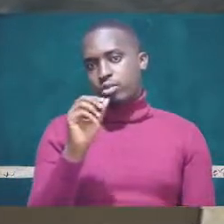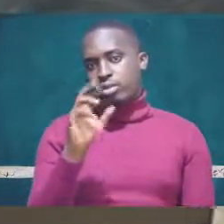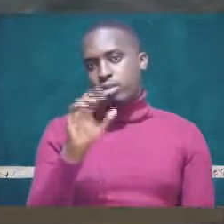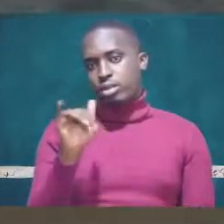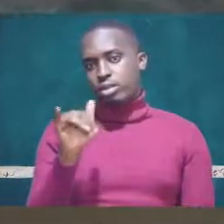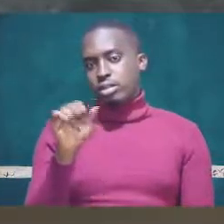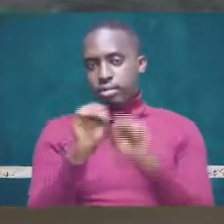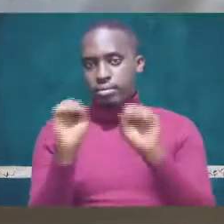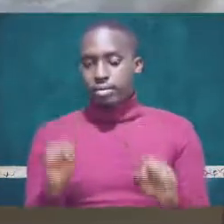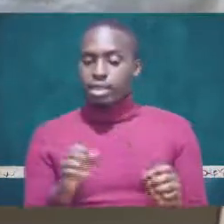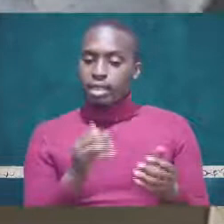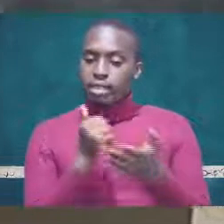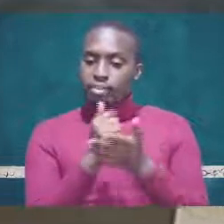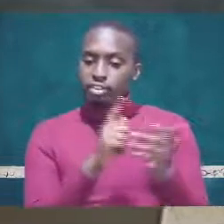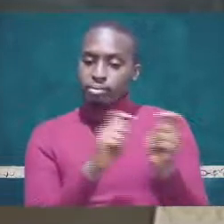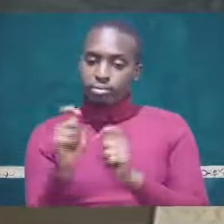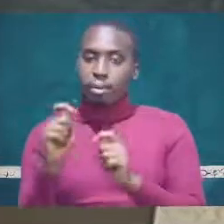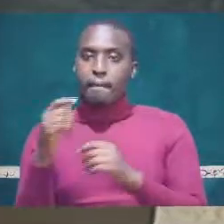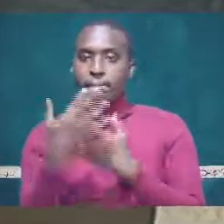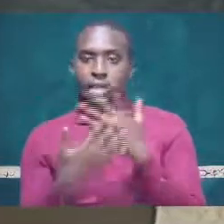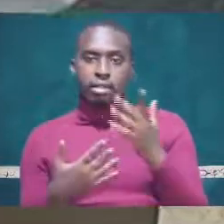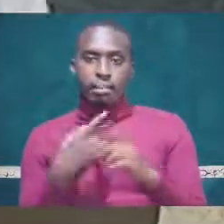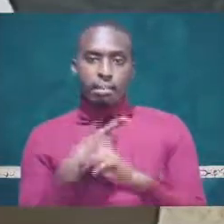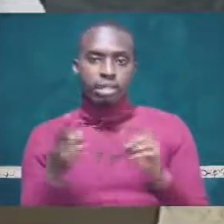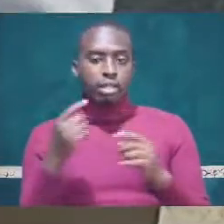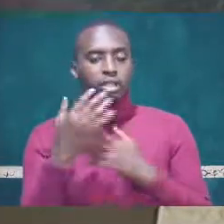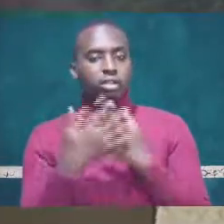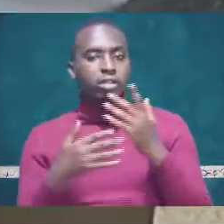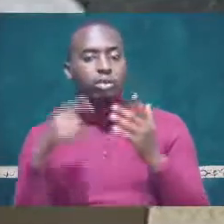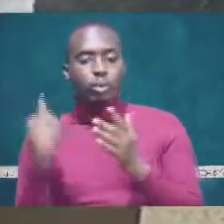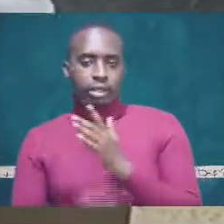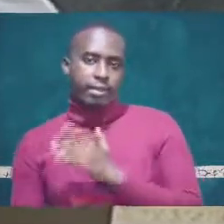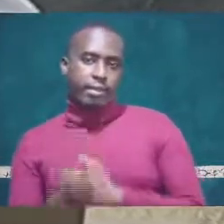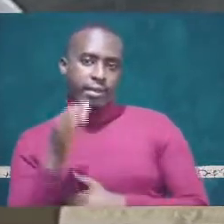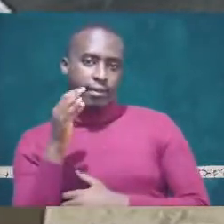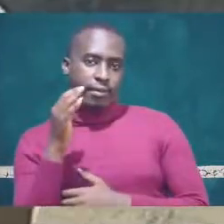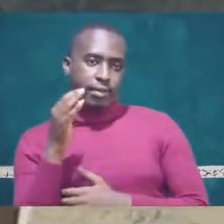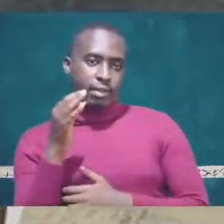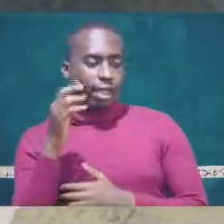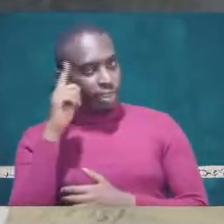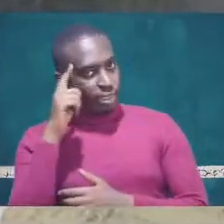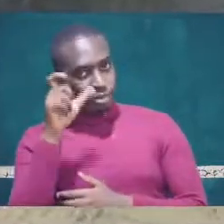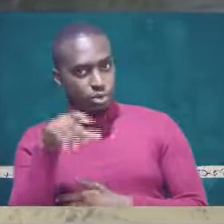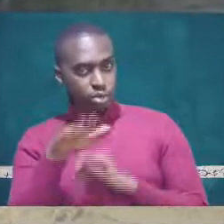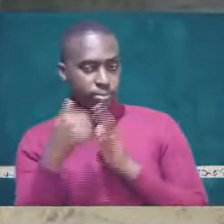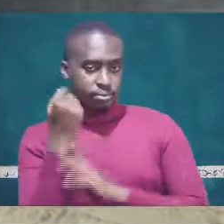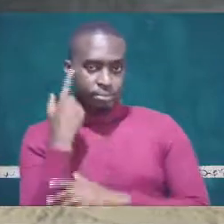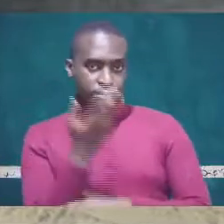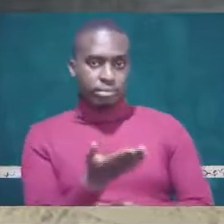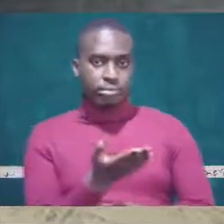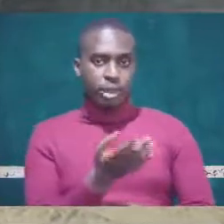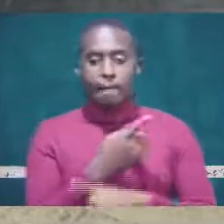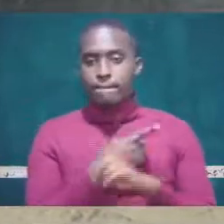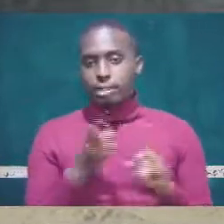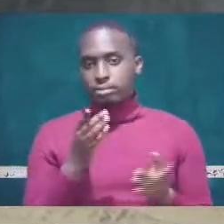system do? It transports blood. But then the lymphatic system transports what you call lymph fluid. I think everybody is able to understand.